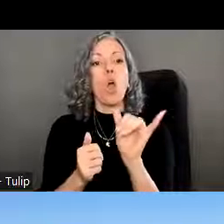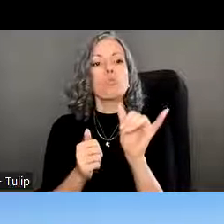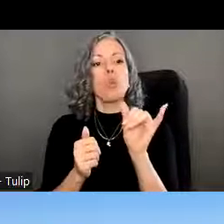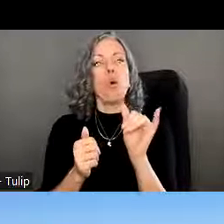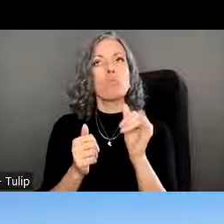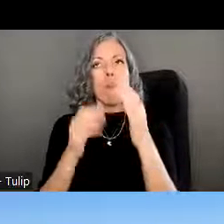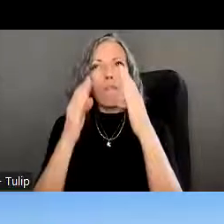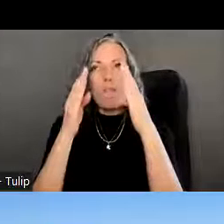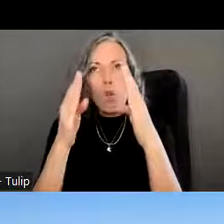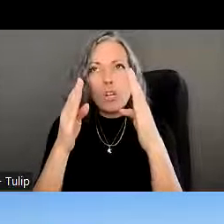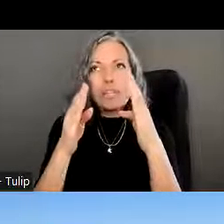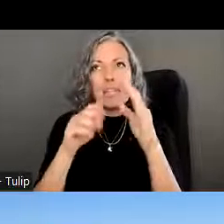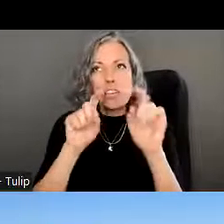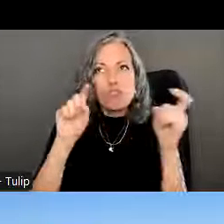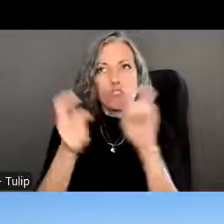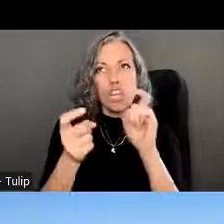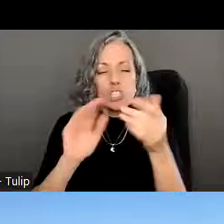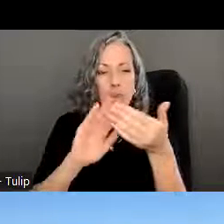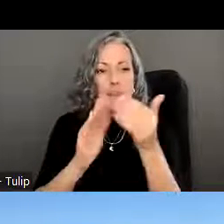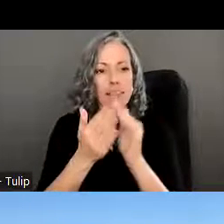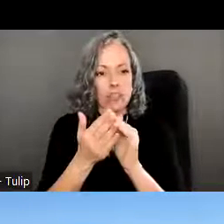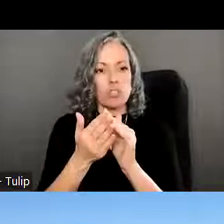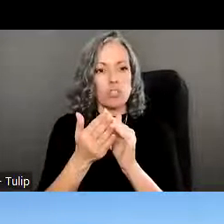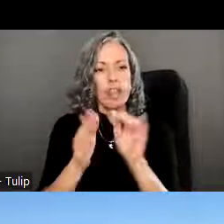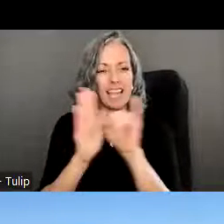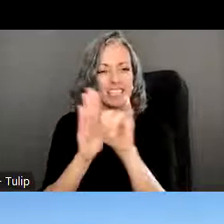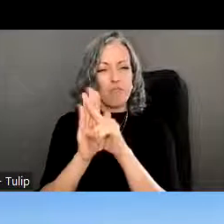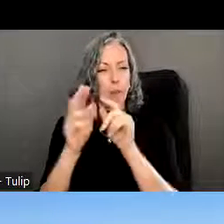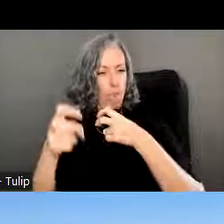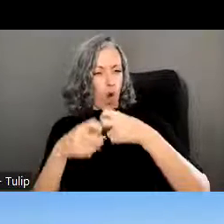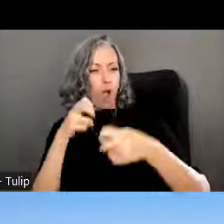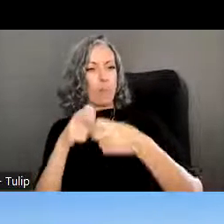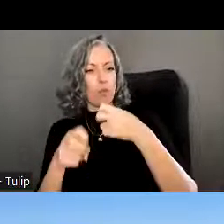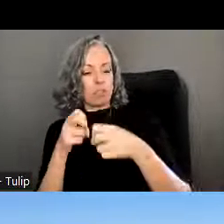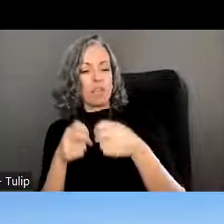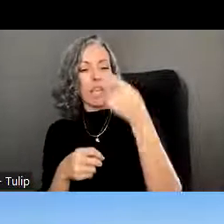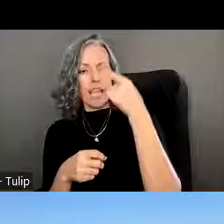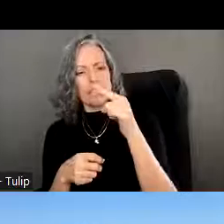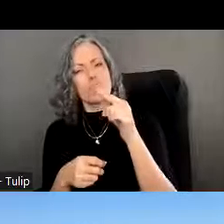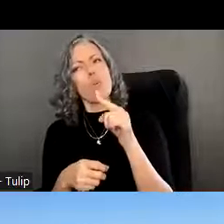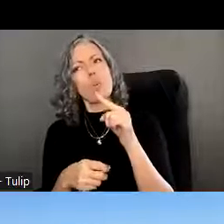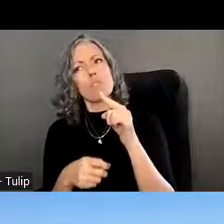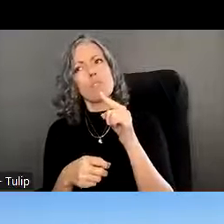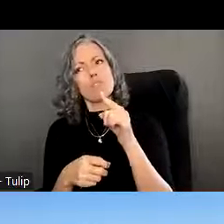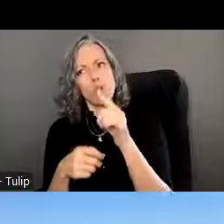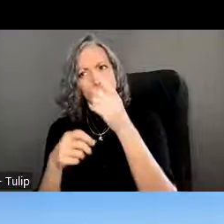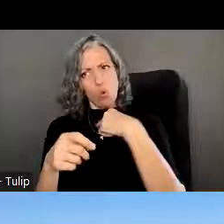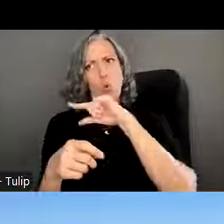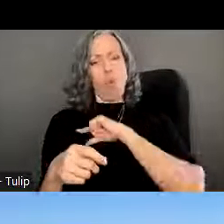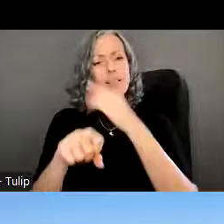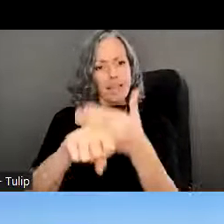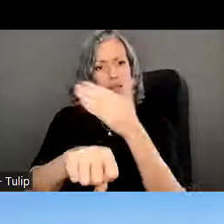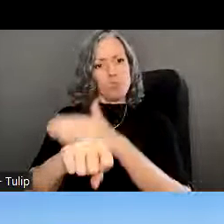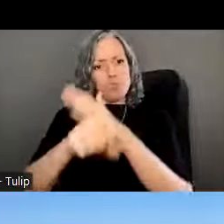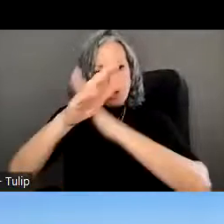measure impact and changes in population. We identify problems. It's for basically driving quality improvements across